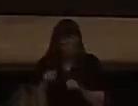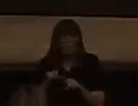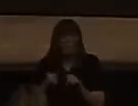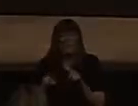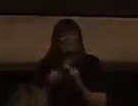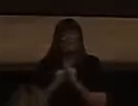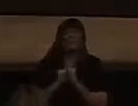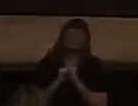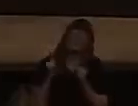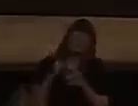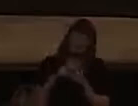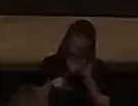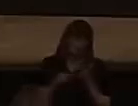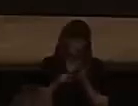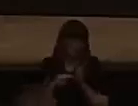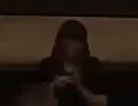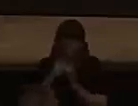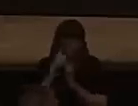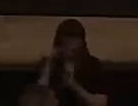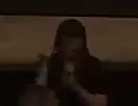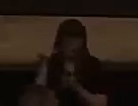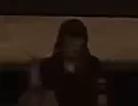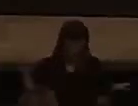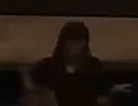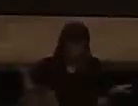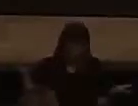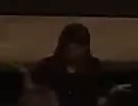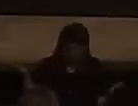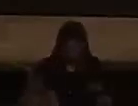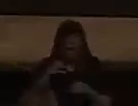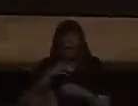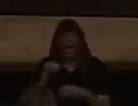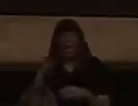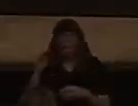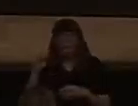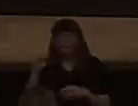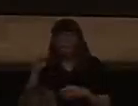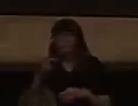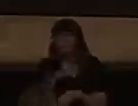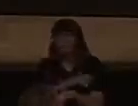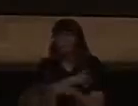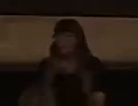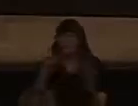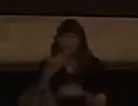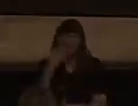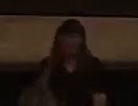just afraid of what that may mean in terms of budget and in terms of manpower. Thank you.